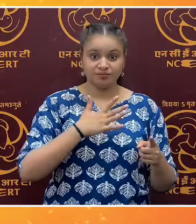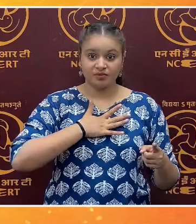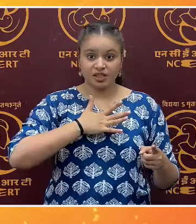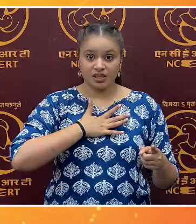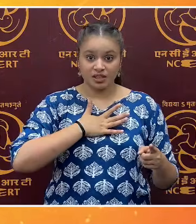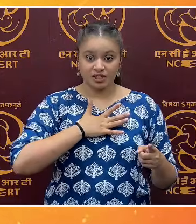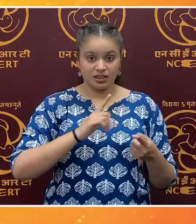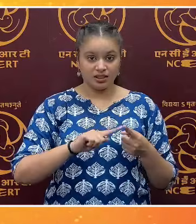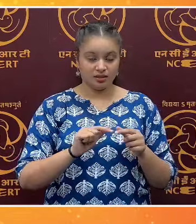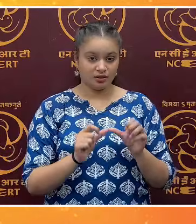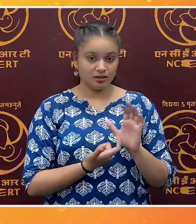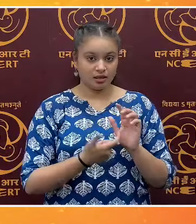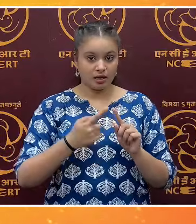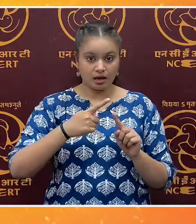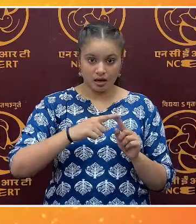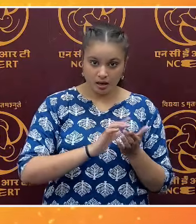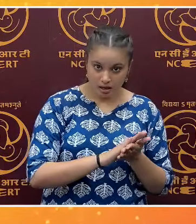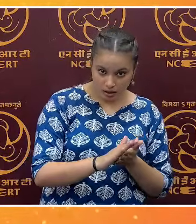for earth wire,